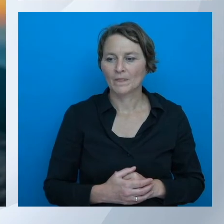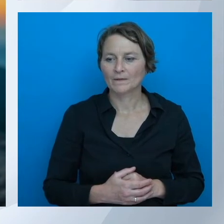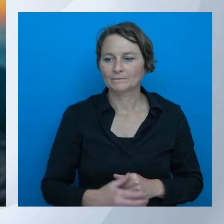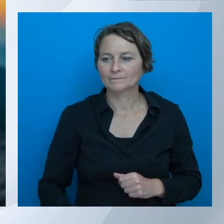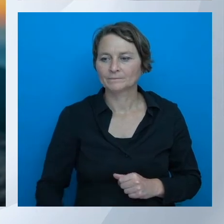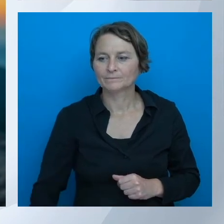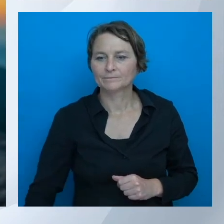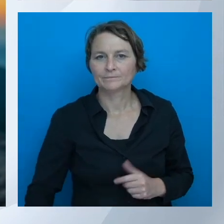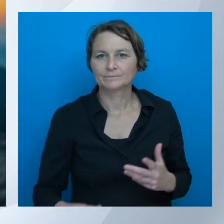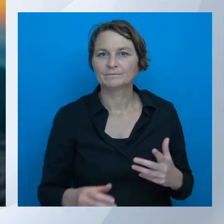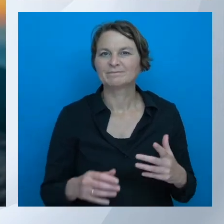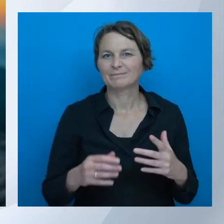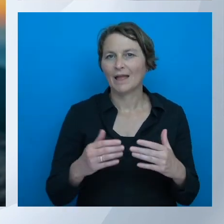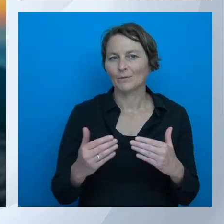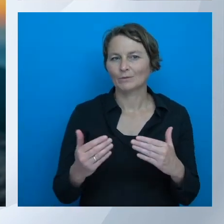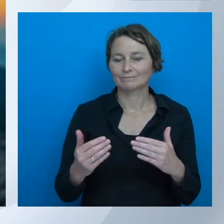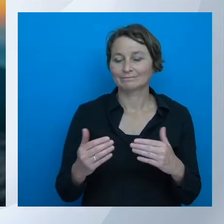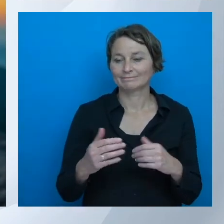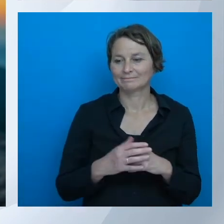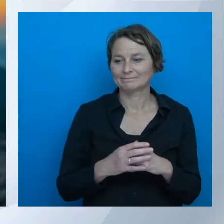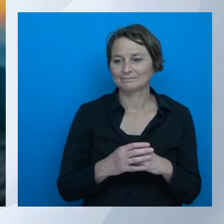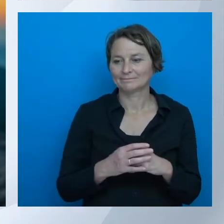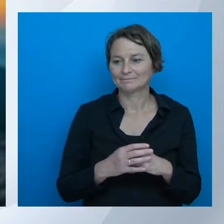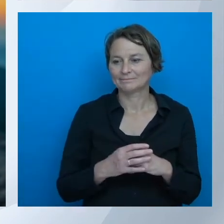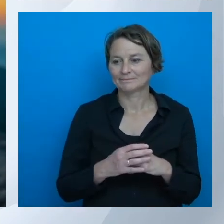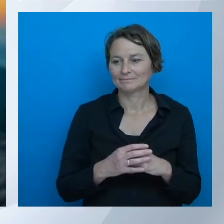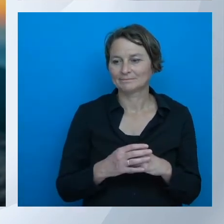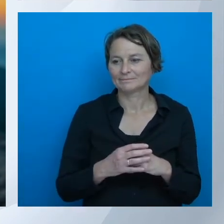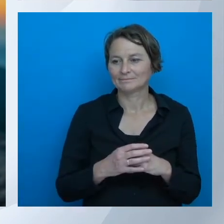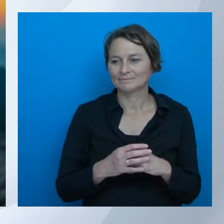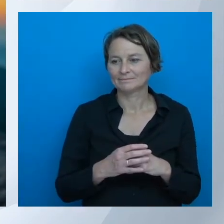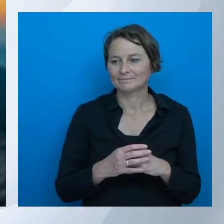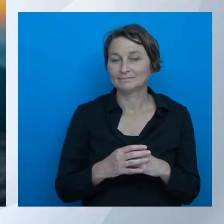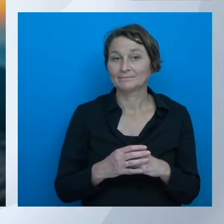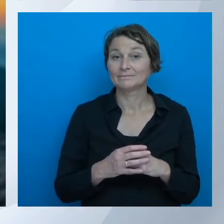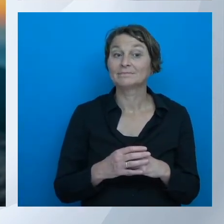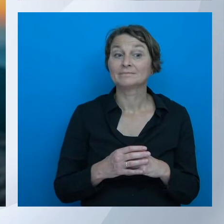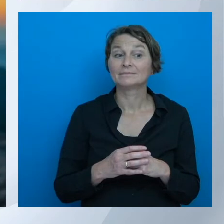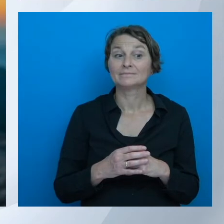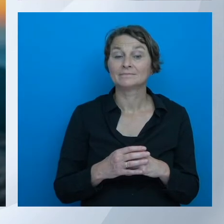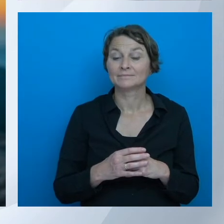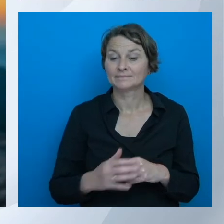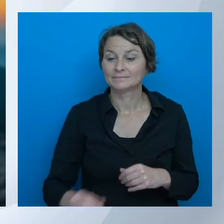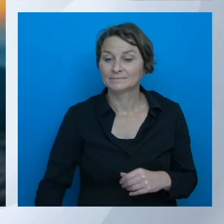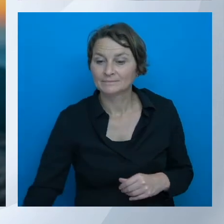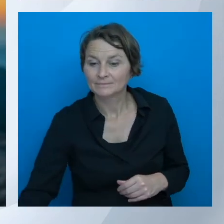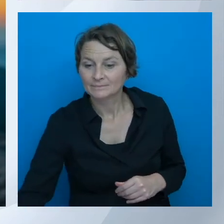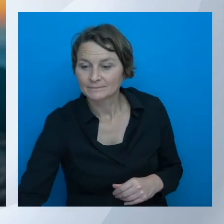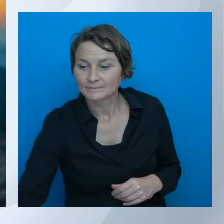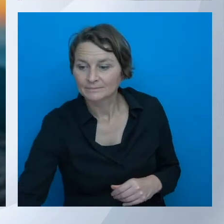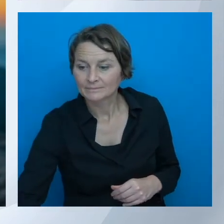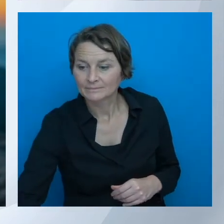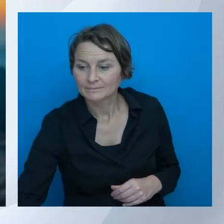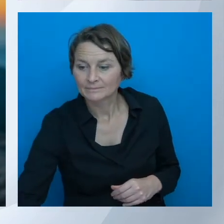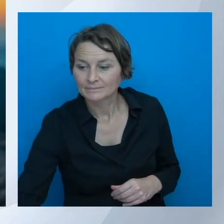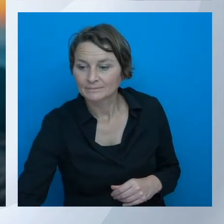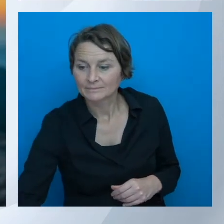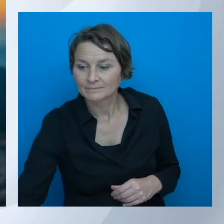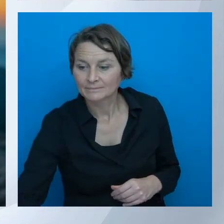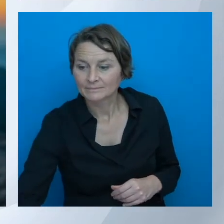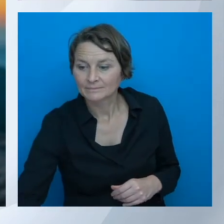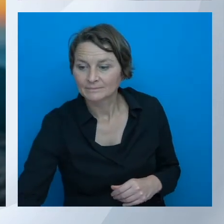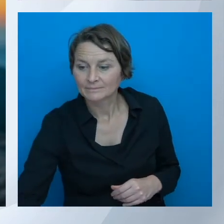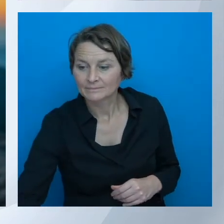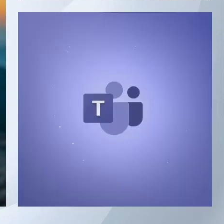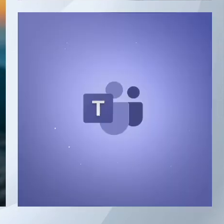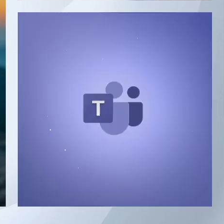and you will have a better performance. And if you want to see how your site is doing, definitely check out the Google PageSpeed Insights, because that